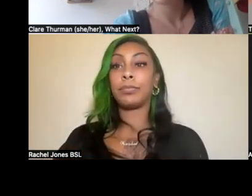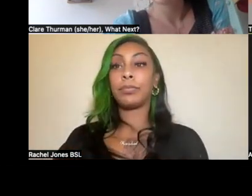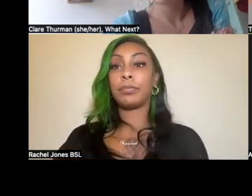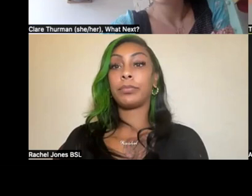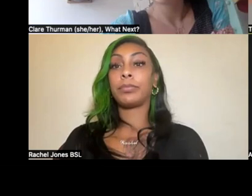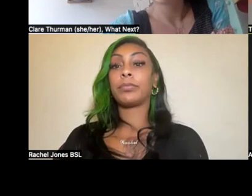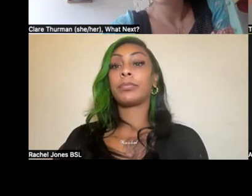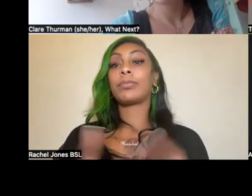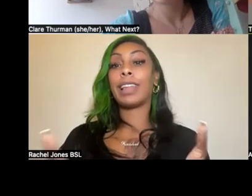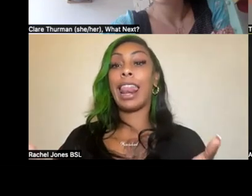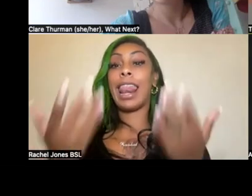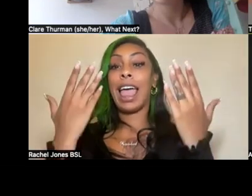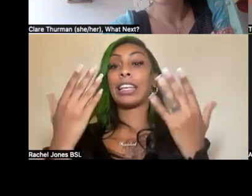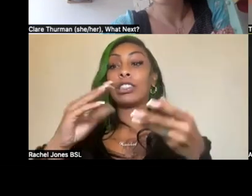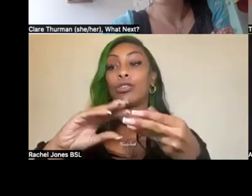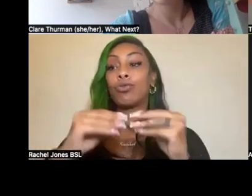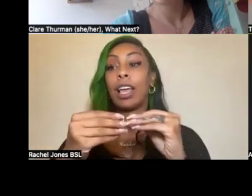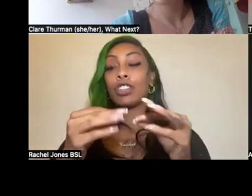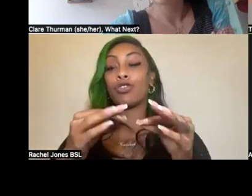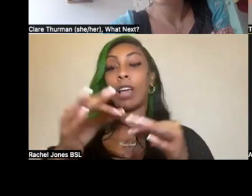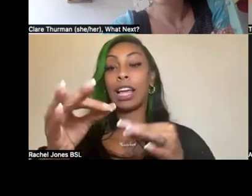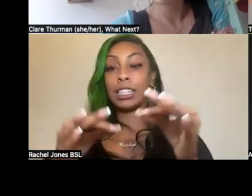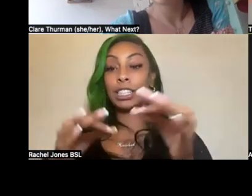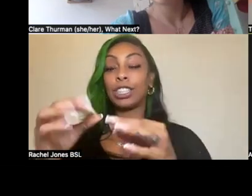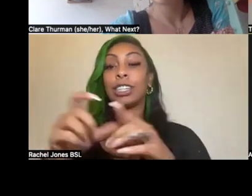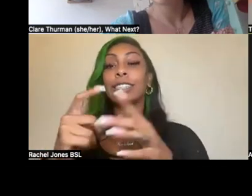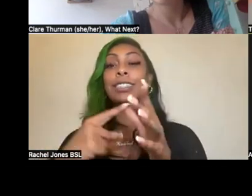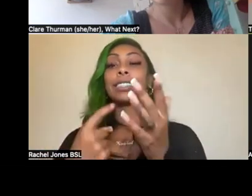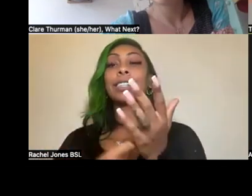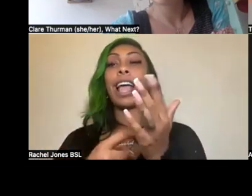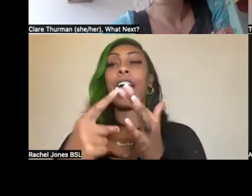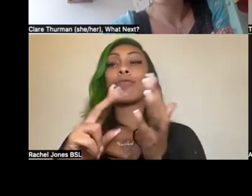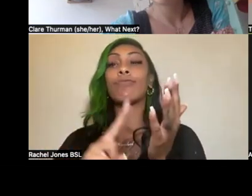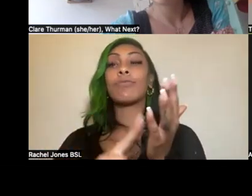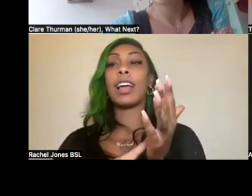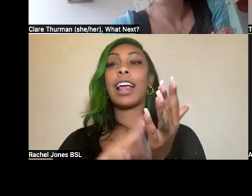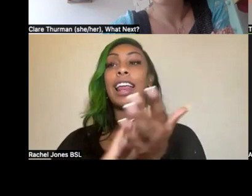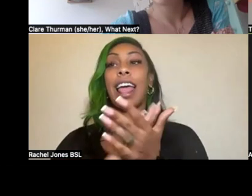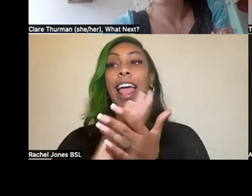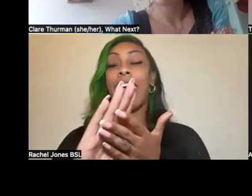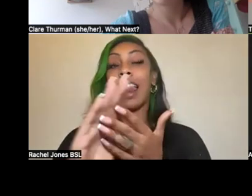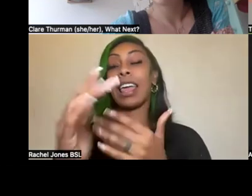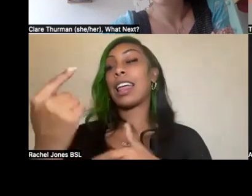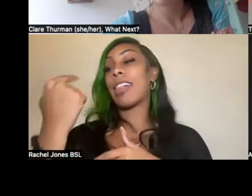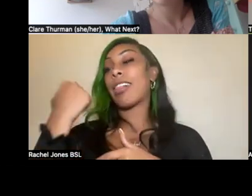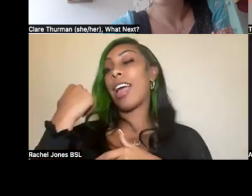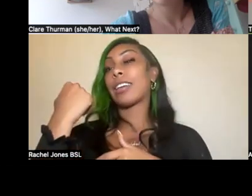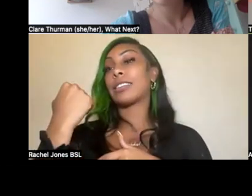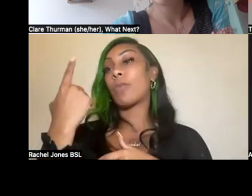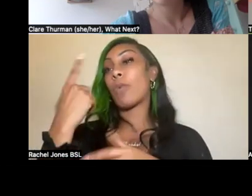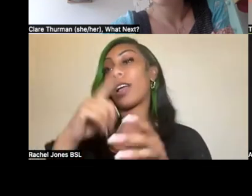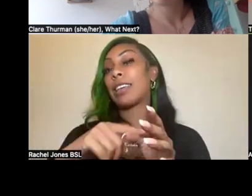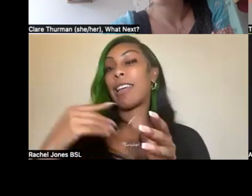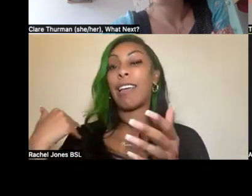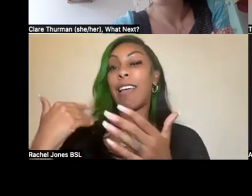strategy, and Darren Henley at the Arts Council has, over the last year or so, you know,